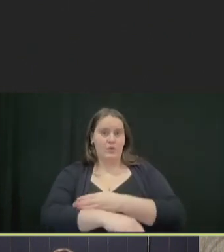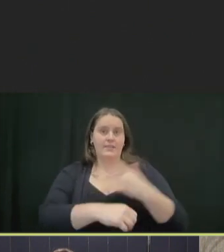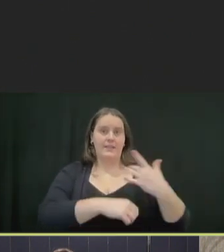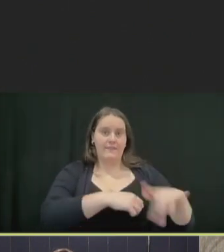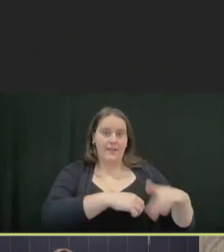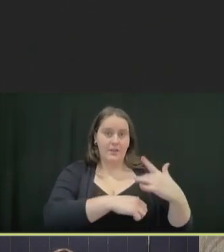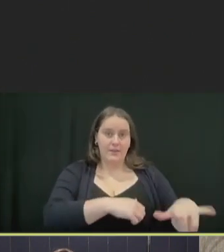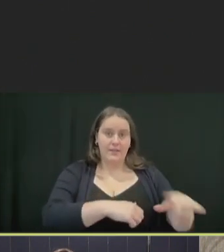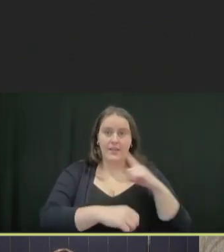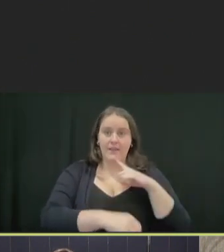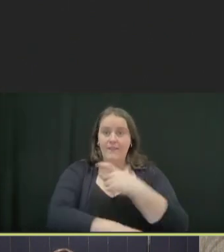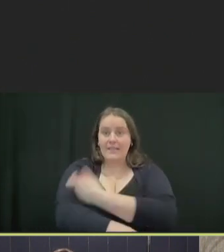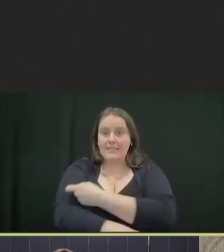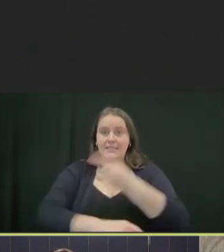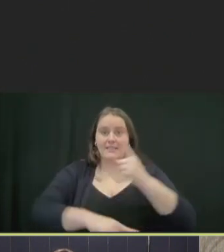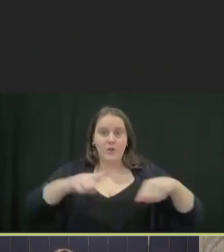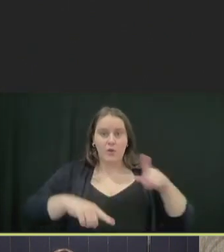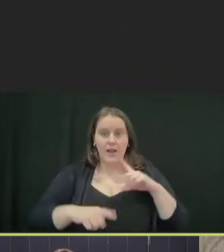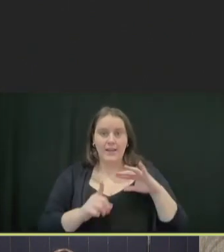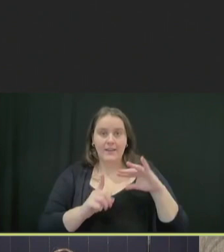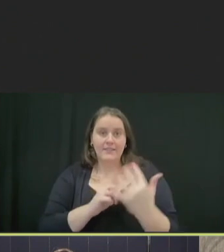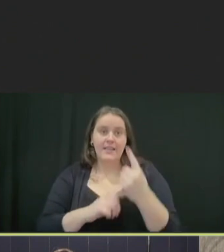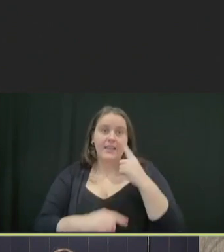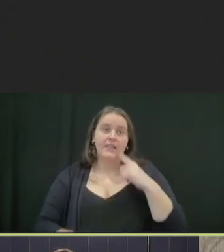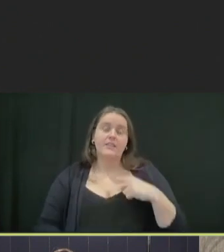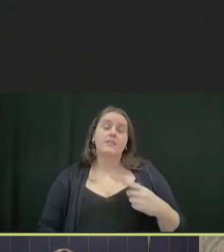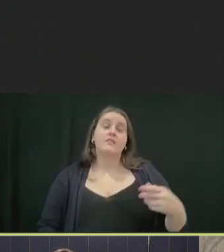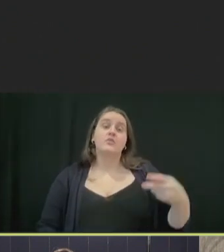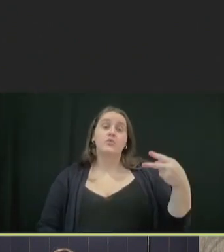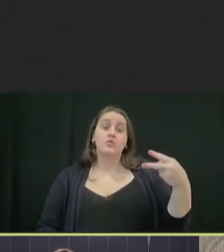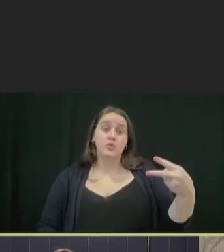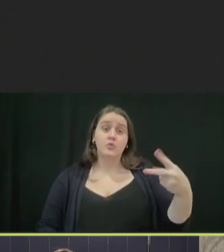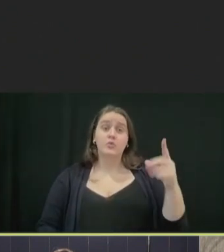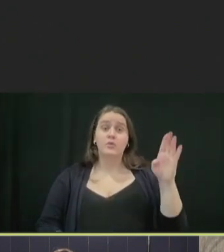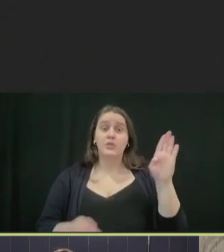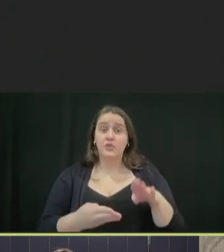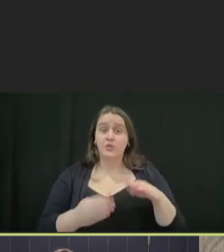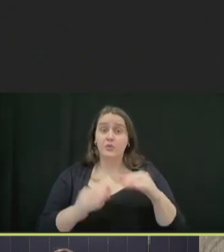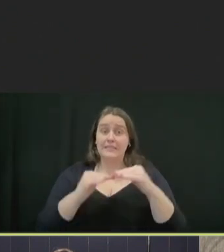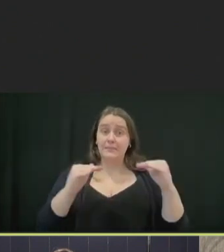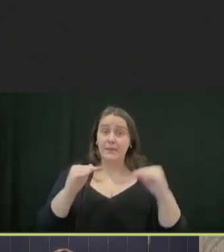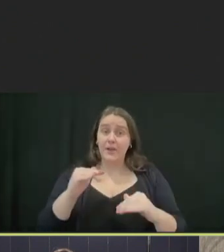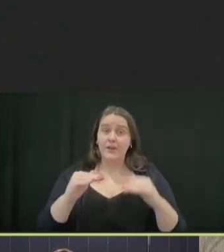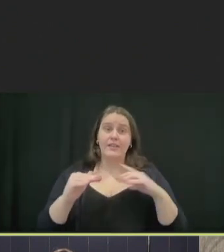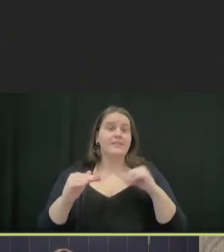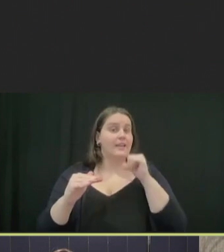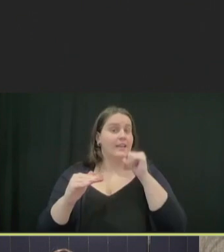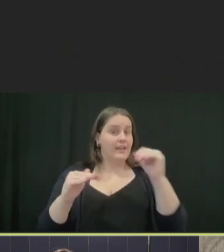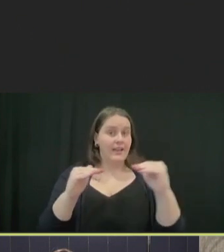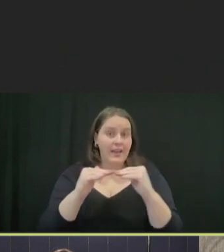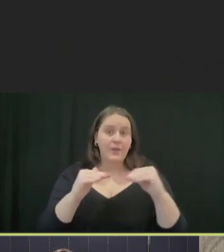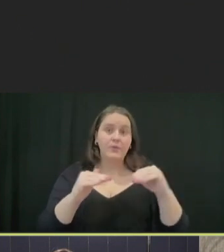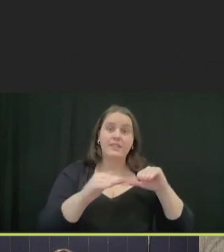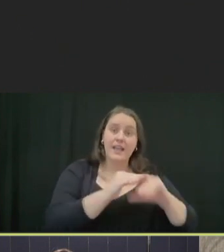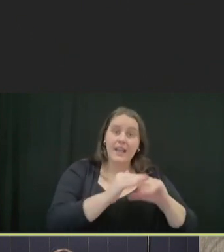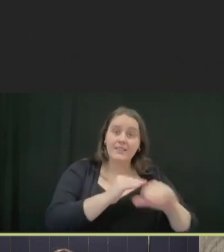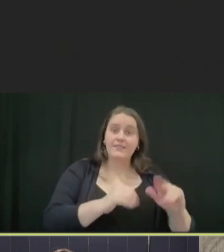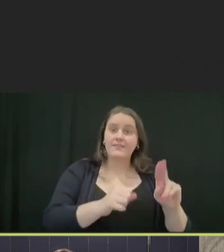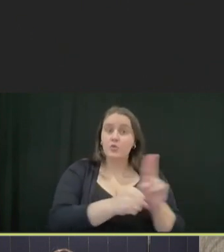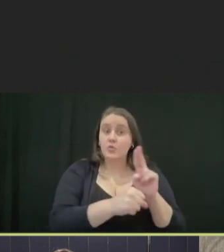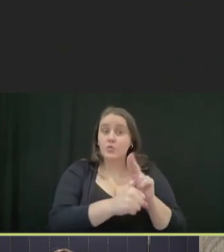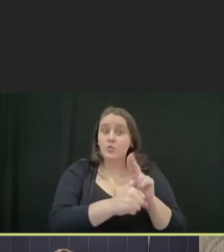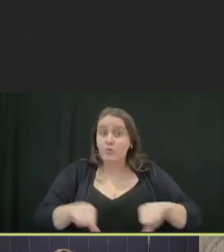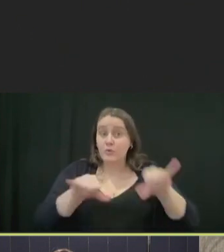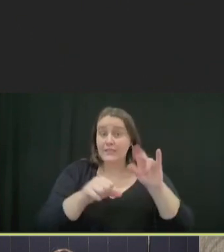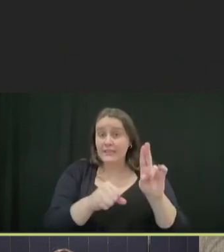settings. Objective 4.2 is to reduce disparities and inequities in access to and use of routinely